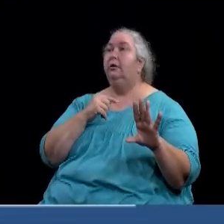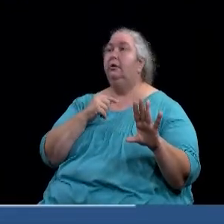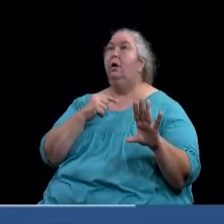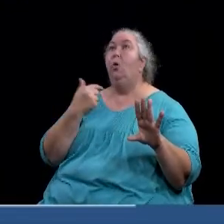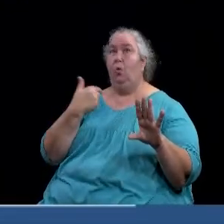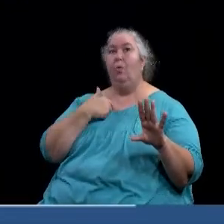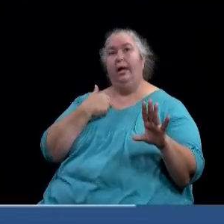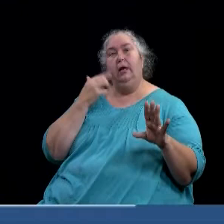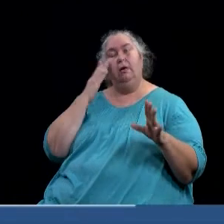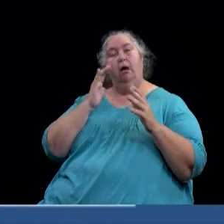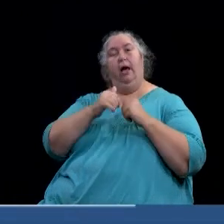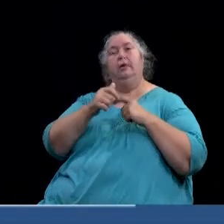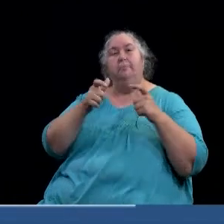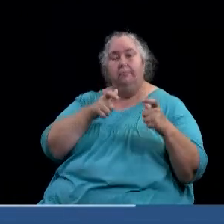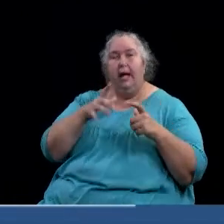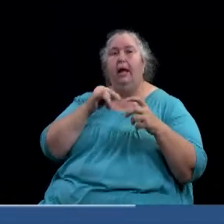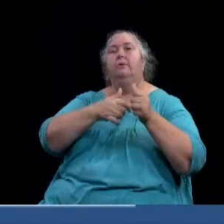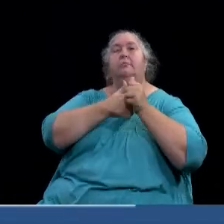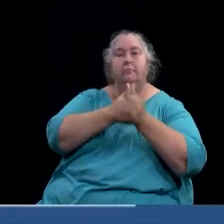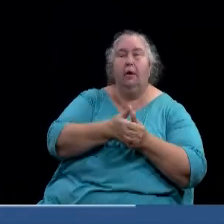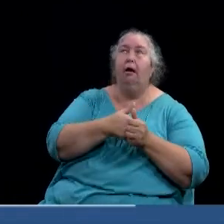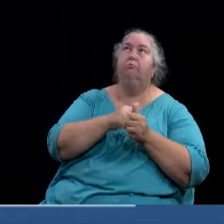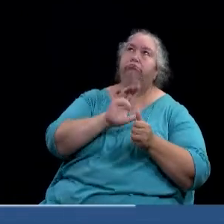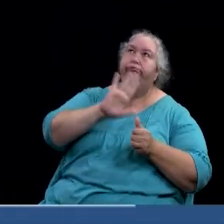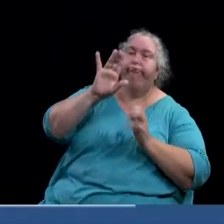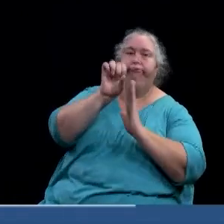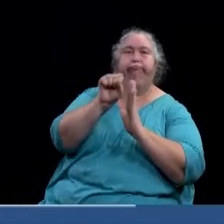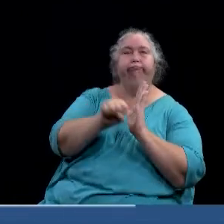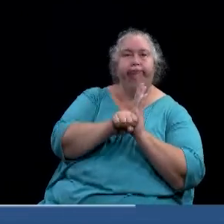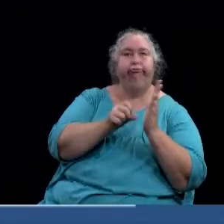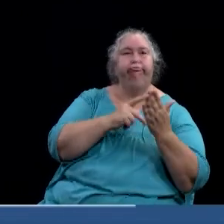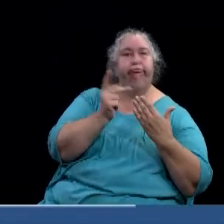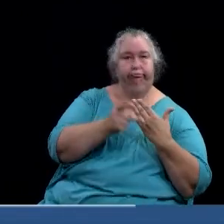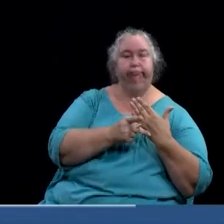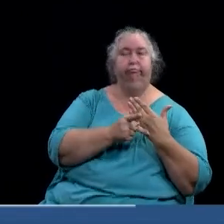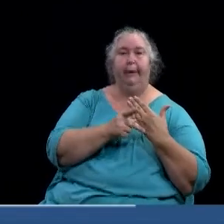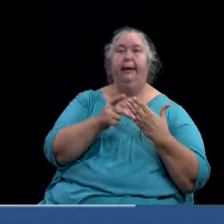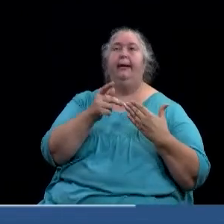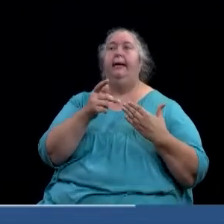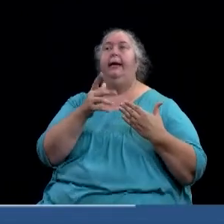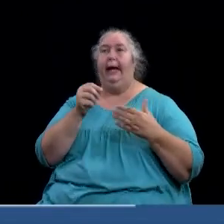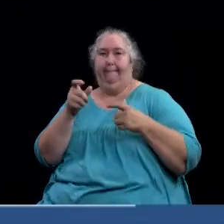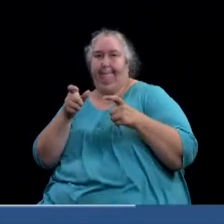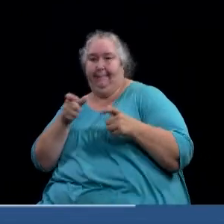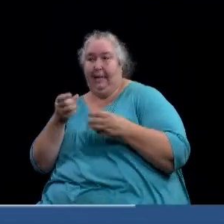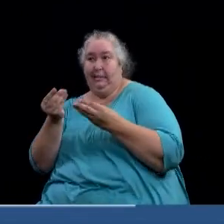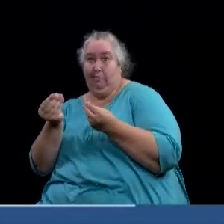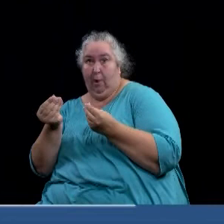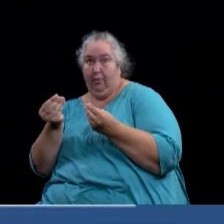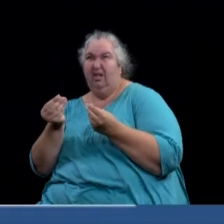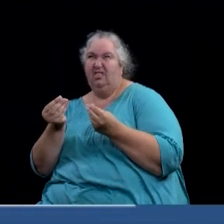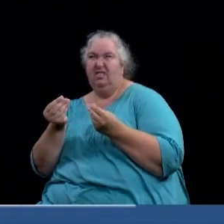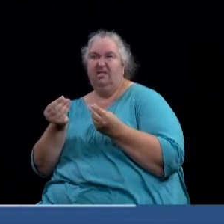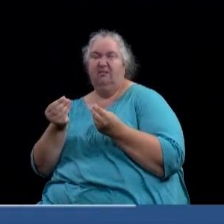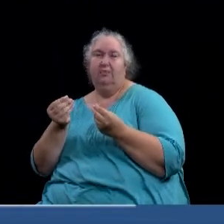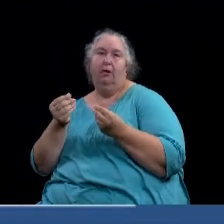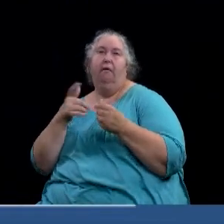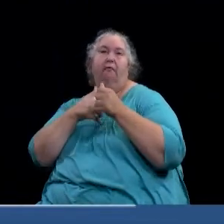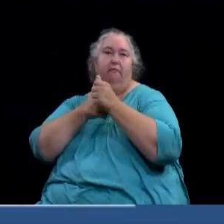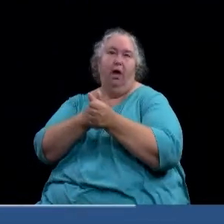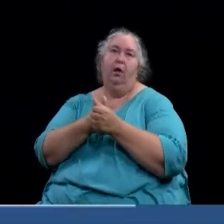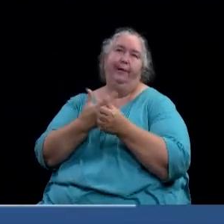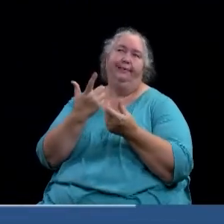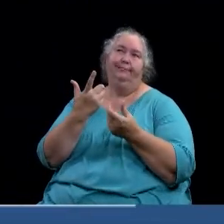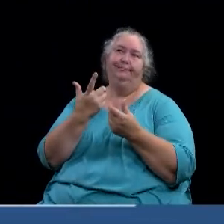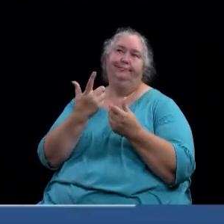state programs, as well as managing properties at a fair market rate. So after the